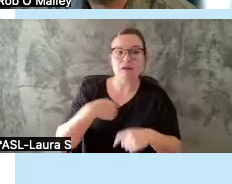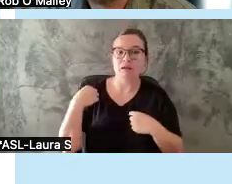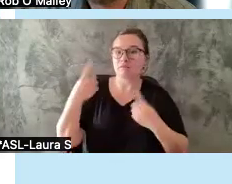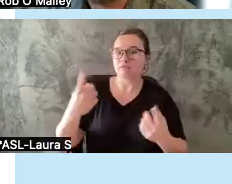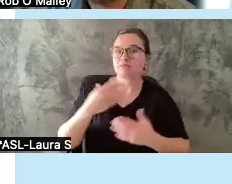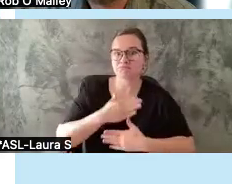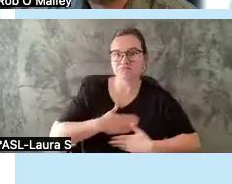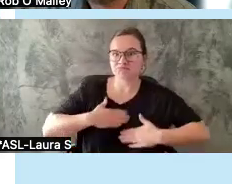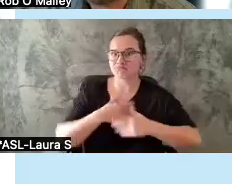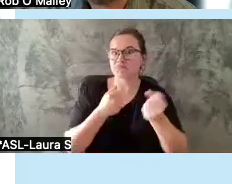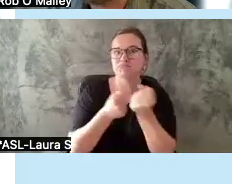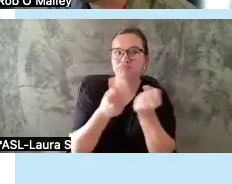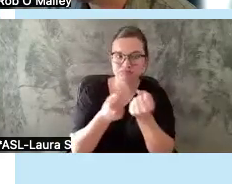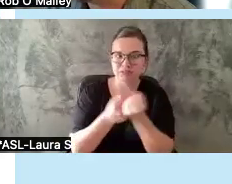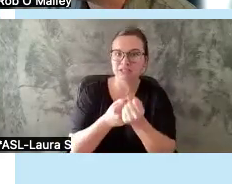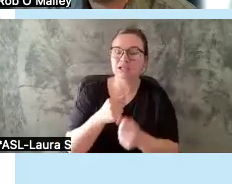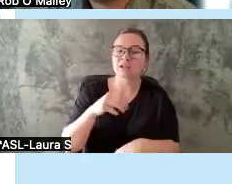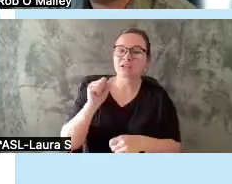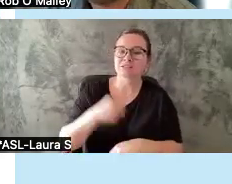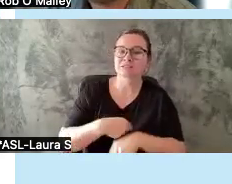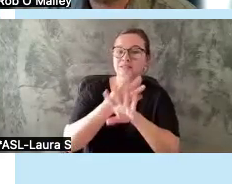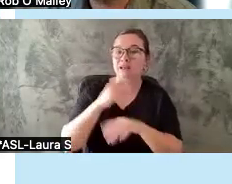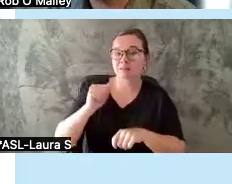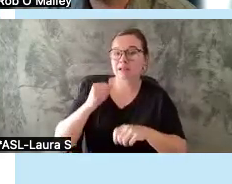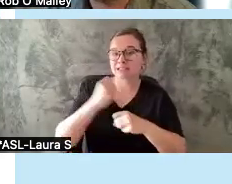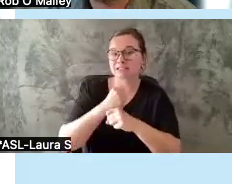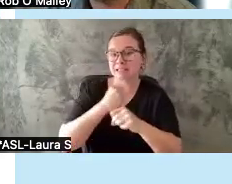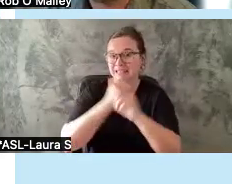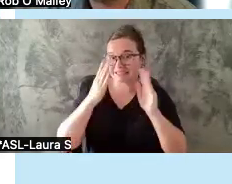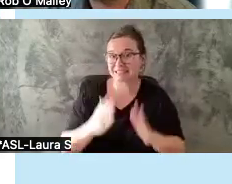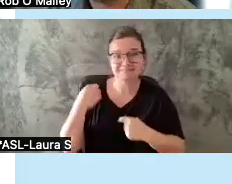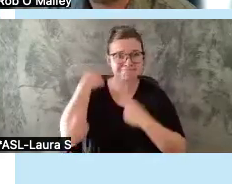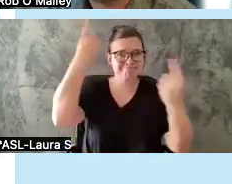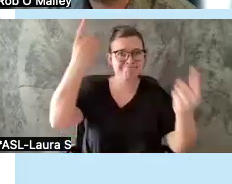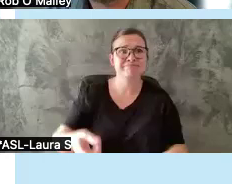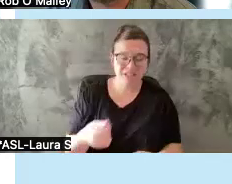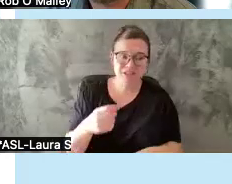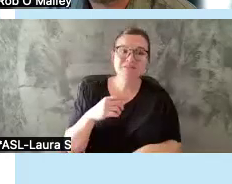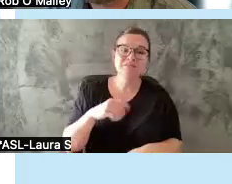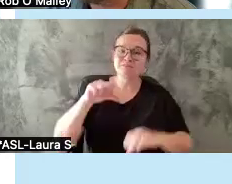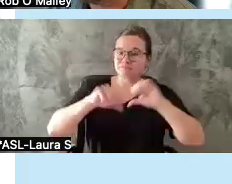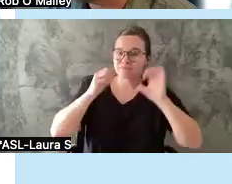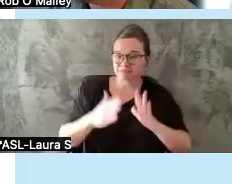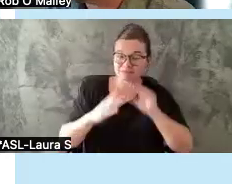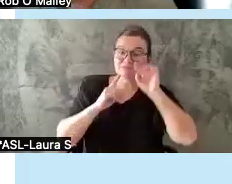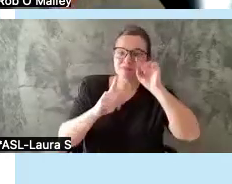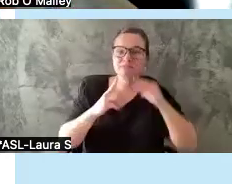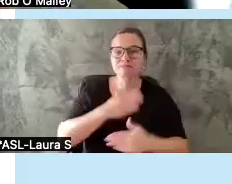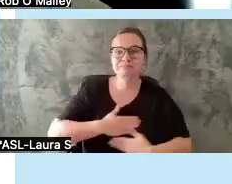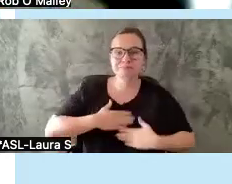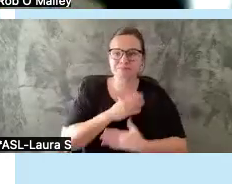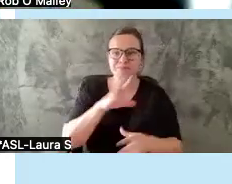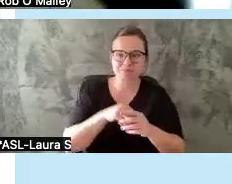fan and supporter of Skype-A-Scientist really since it started. So it's always exciting to kind of re-engage with this